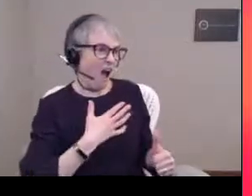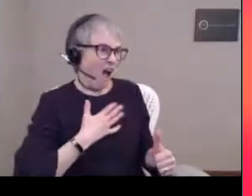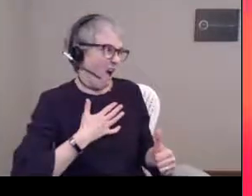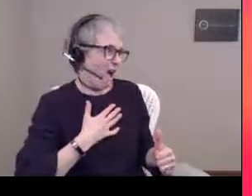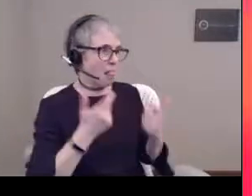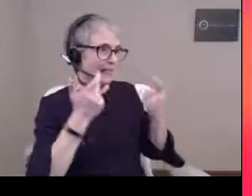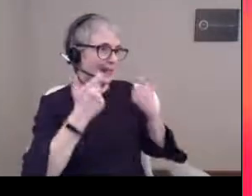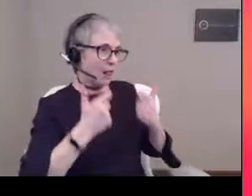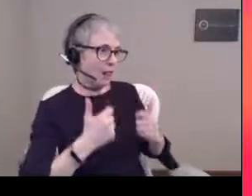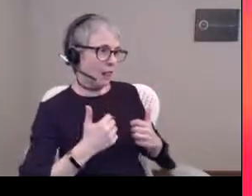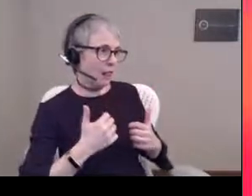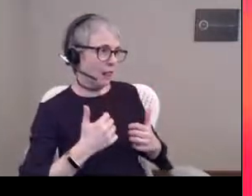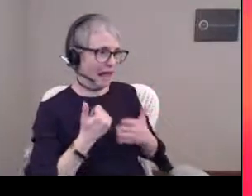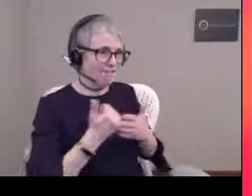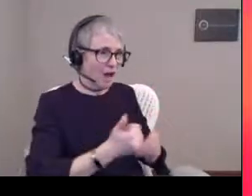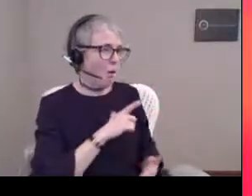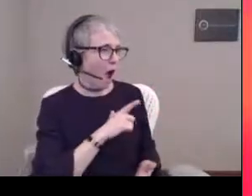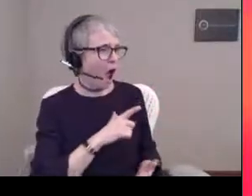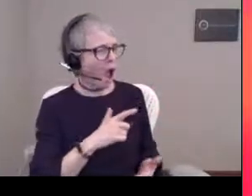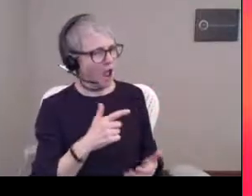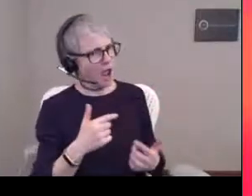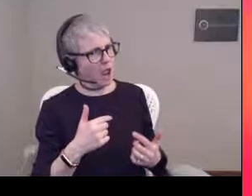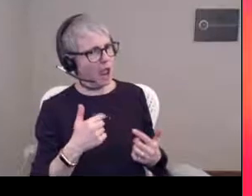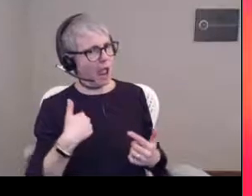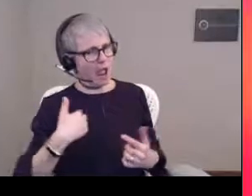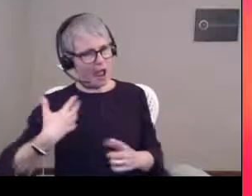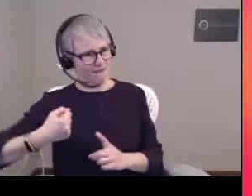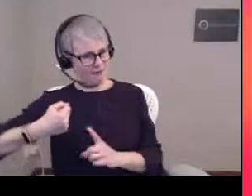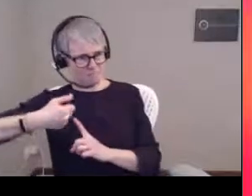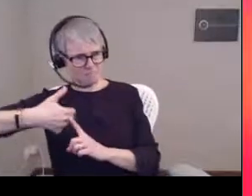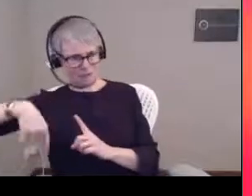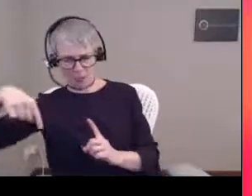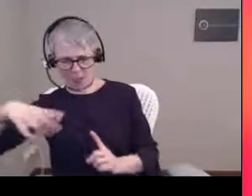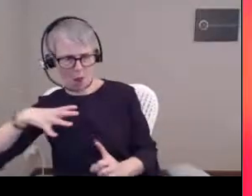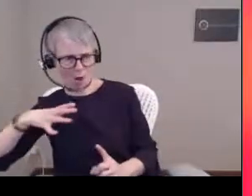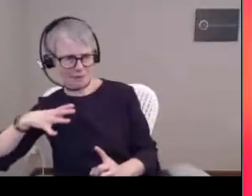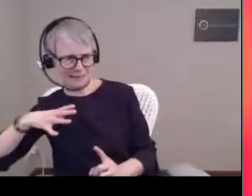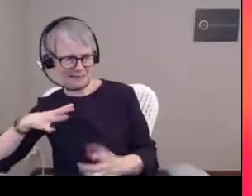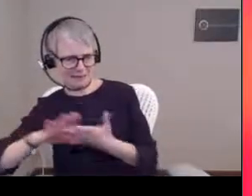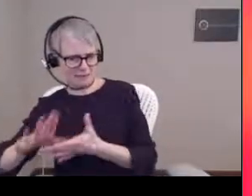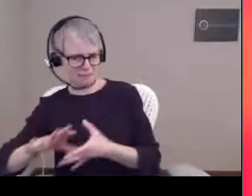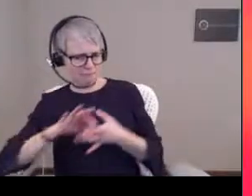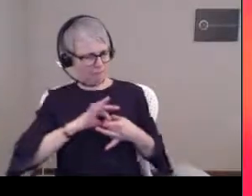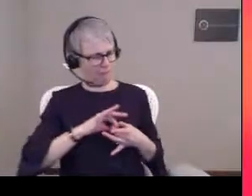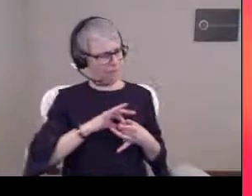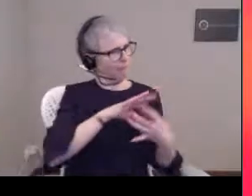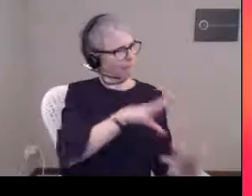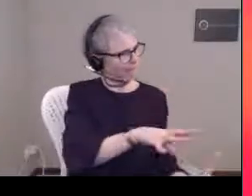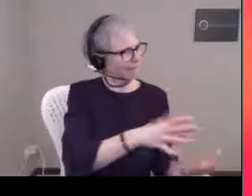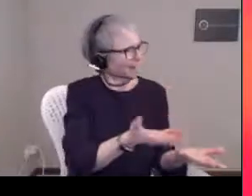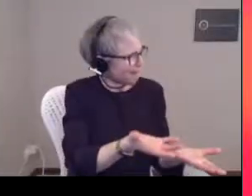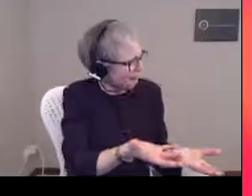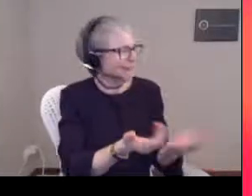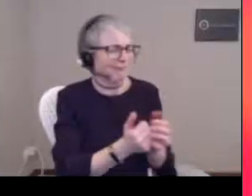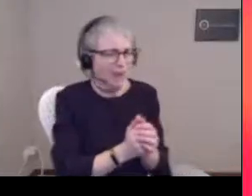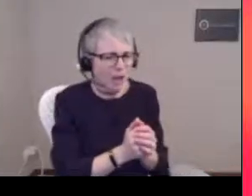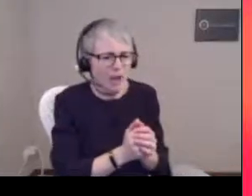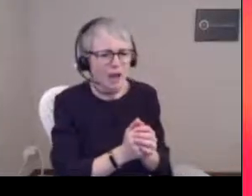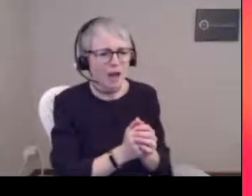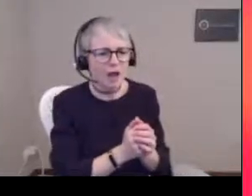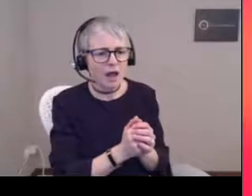I've got this background. I think it adds to my skill set. But they also infuse it with ITV. So they say, but mainly, I want to be a